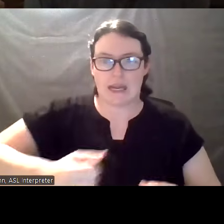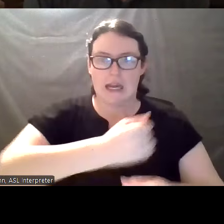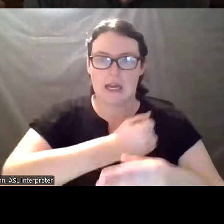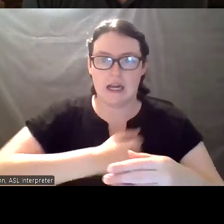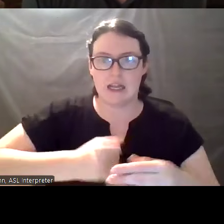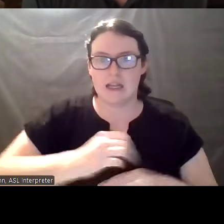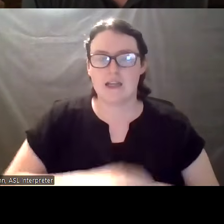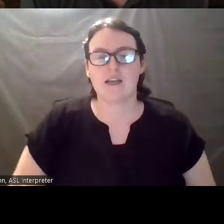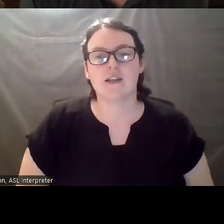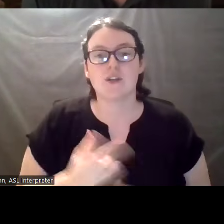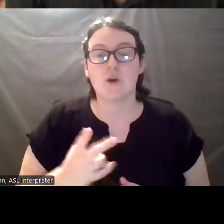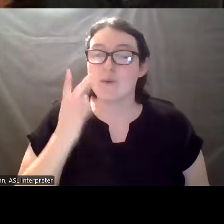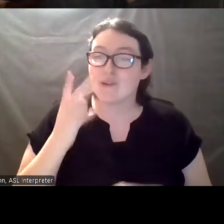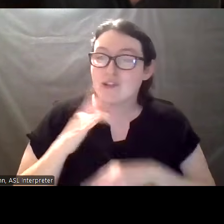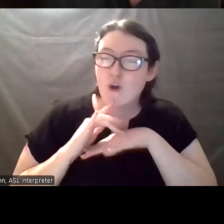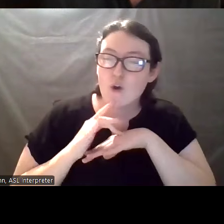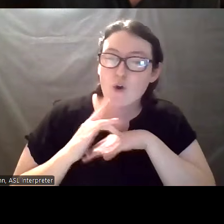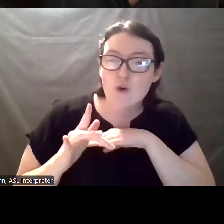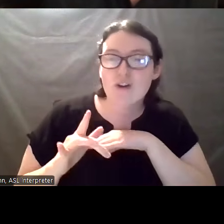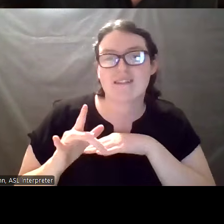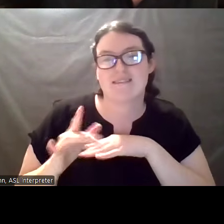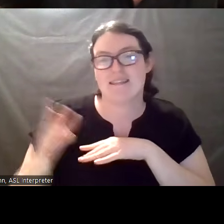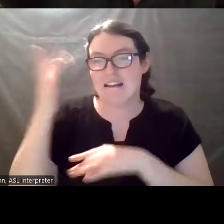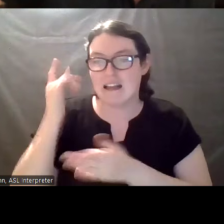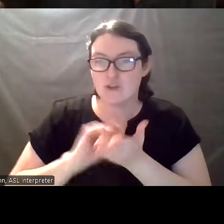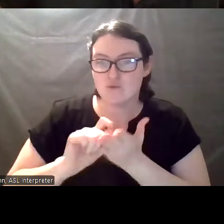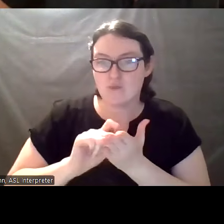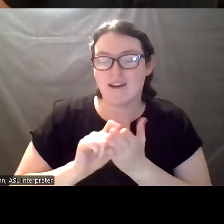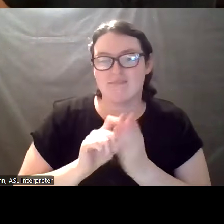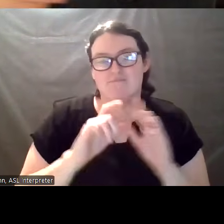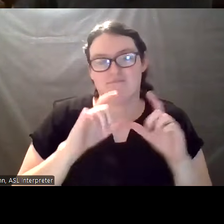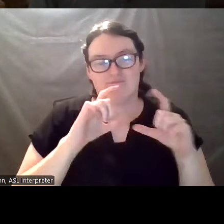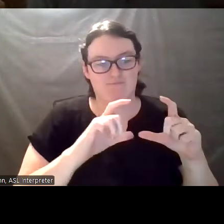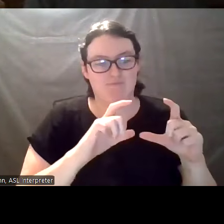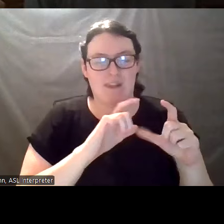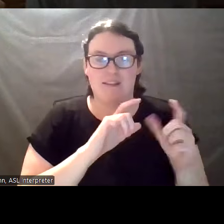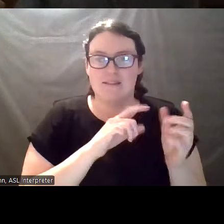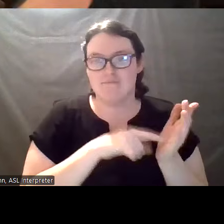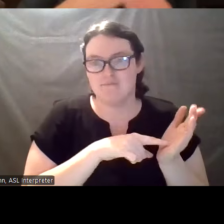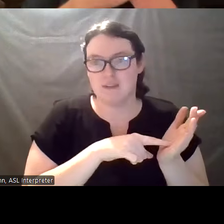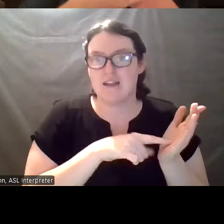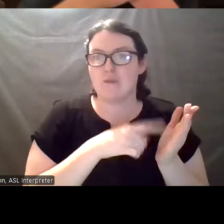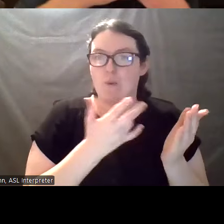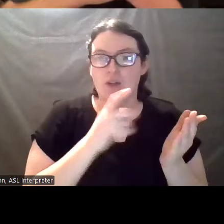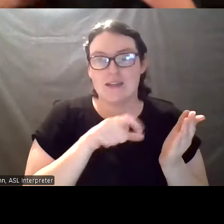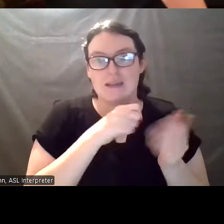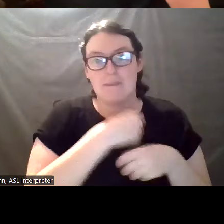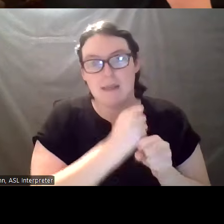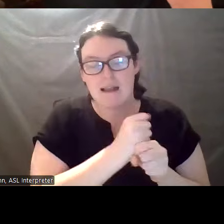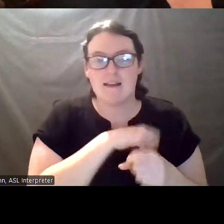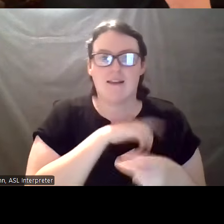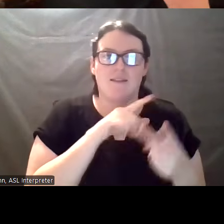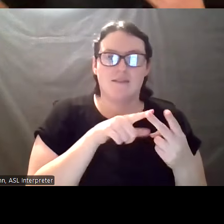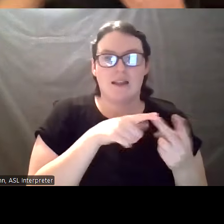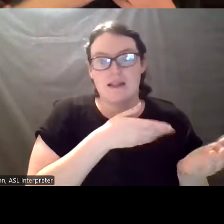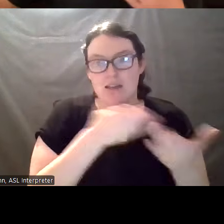So we saw those very early cuneiform tablets that talk about beer and brewing ingredients. For the next 3,000